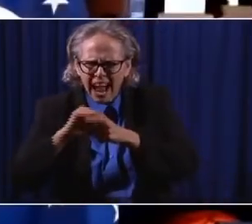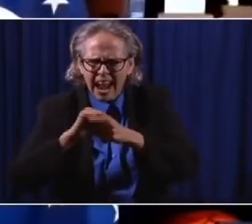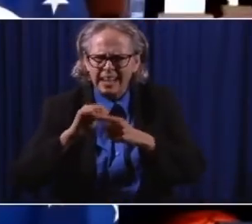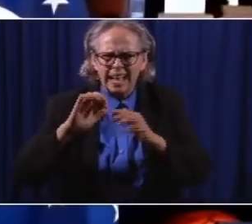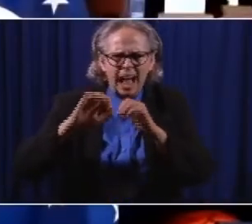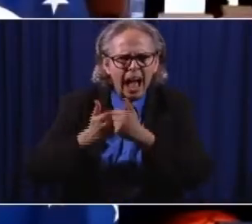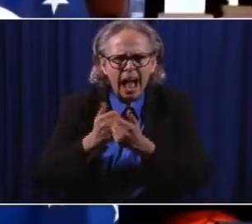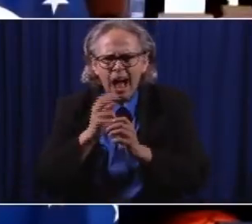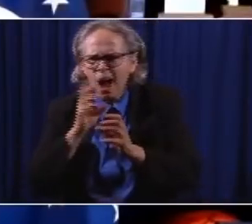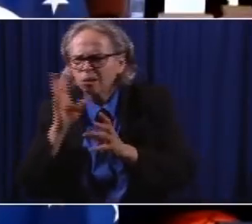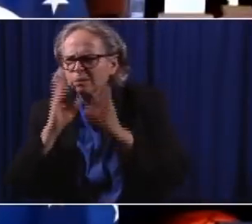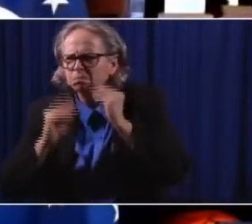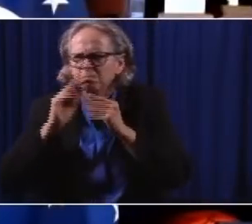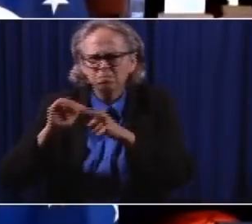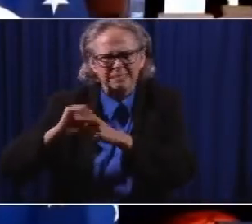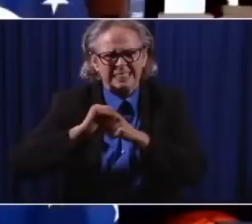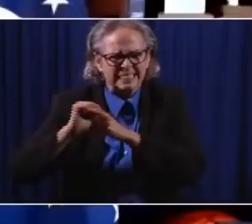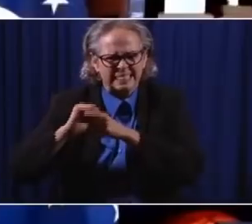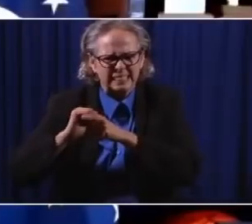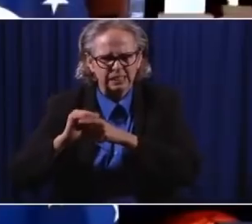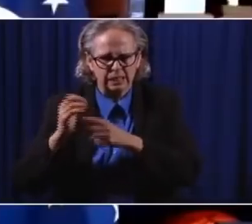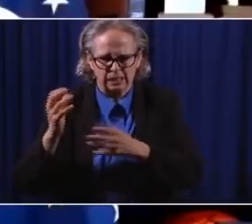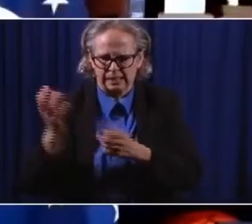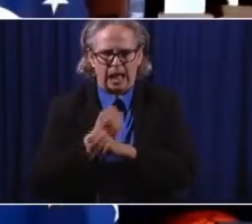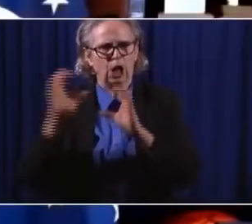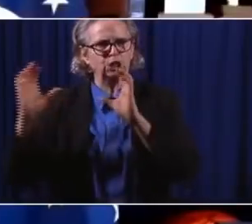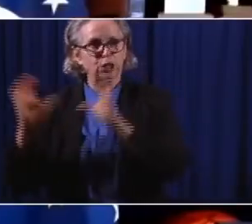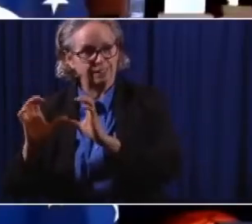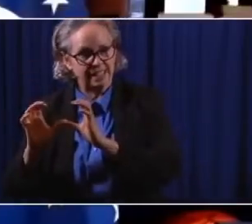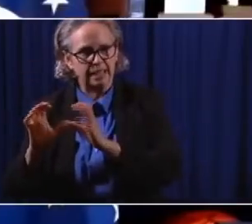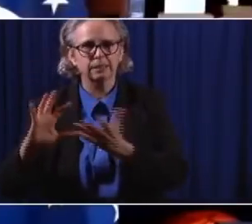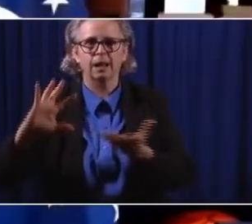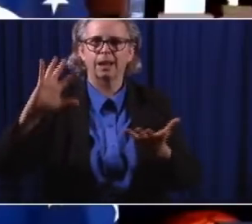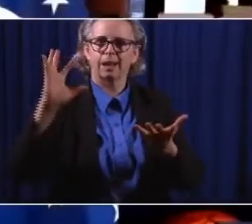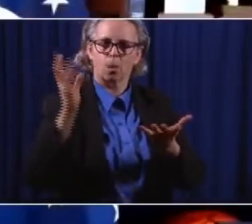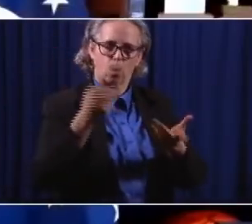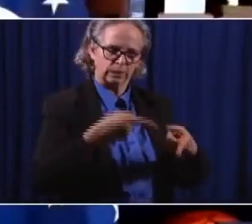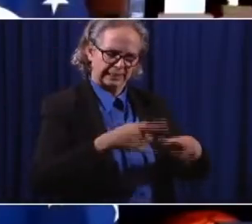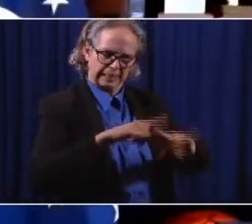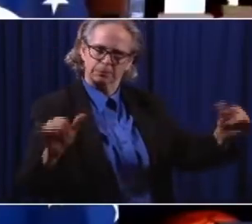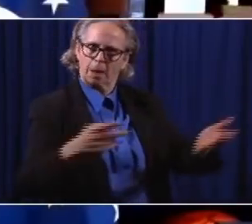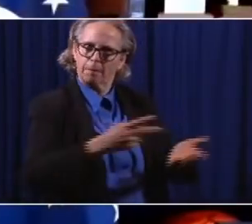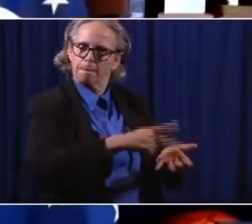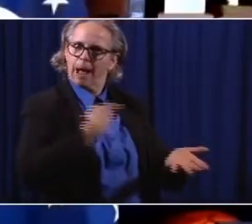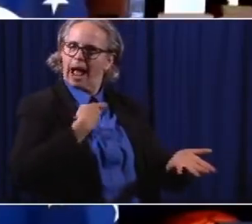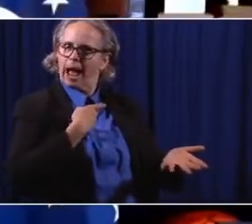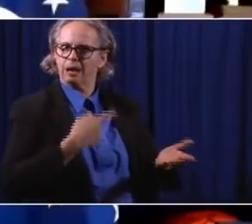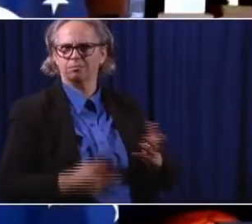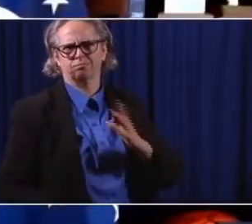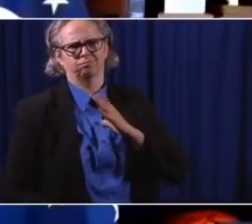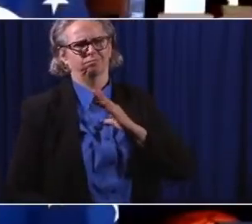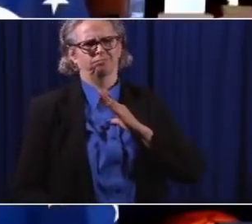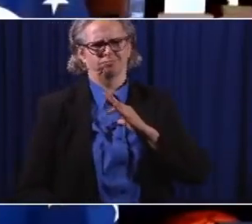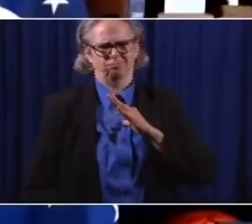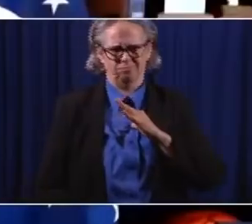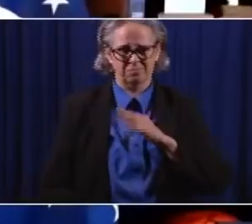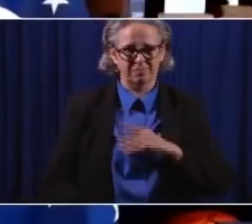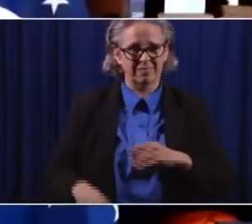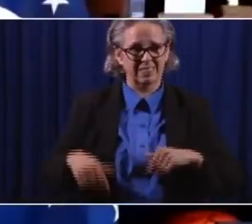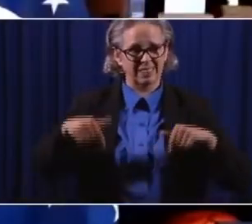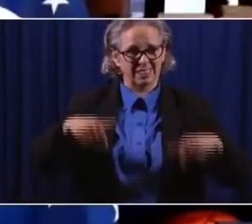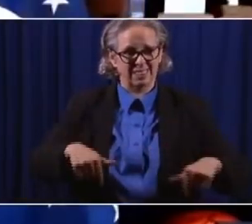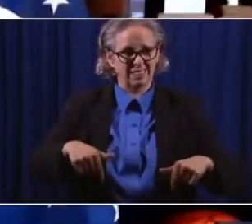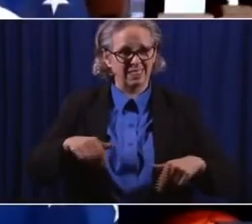certification. The only states that are currently rank ahead of us, according to the Registered Apprenticeship